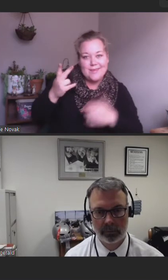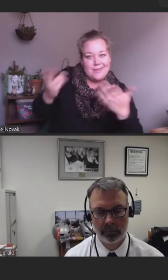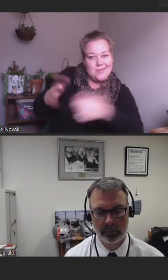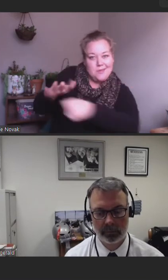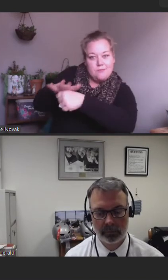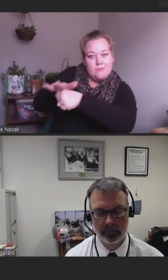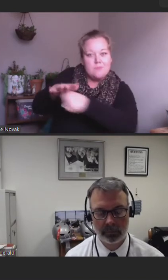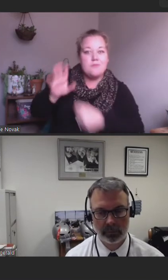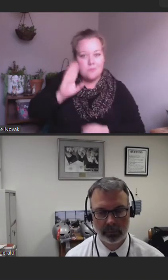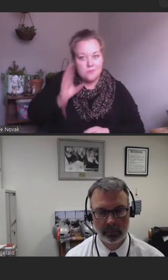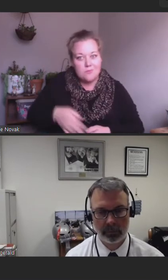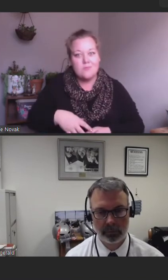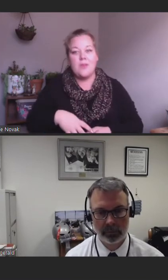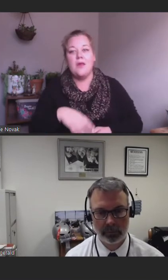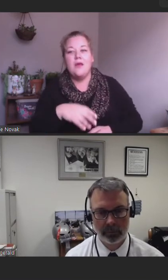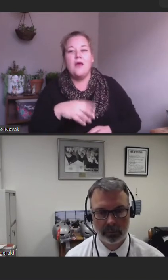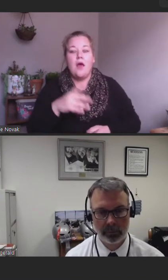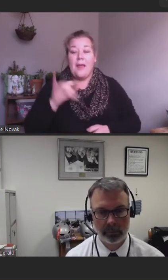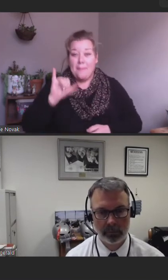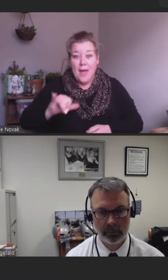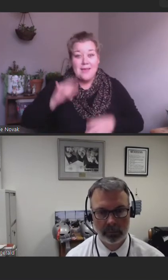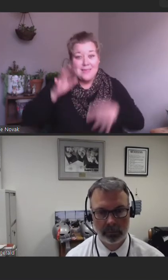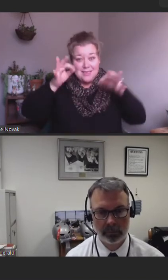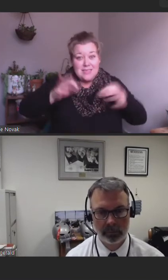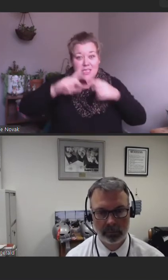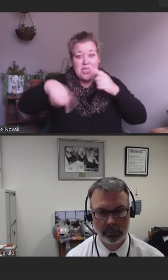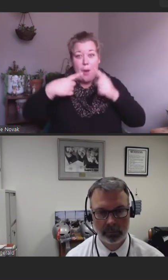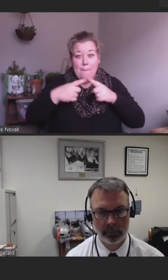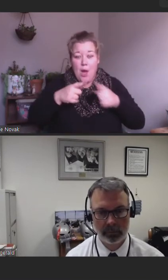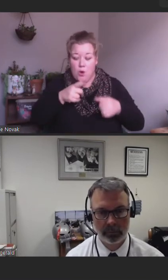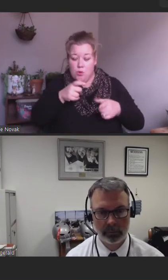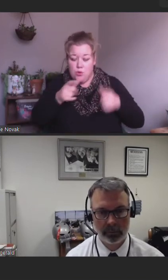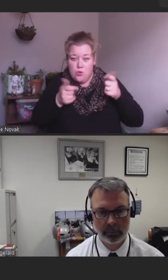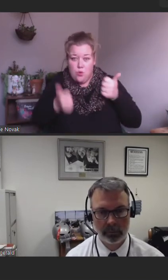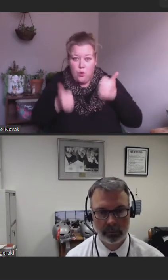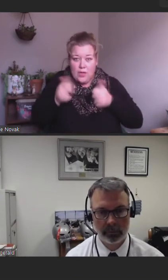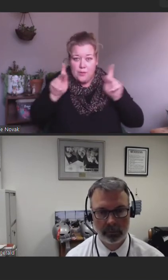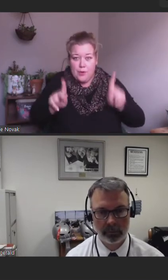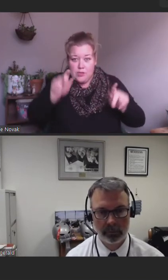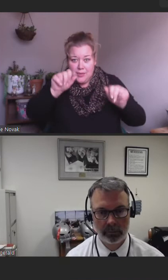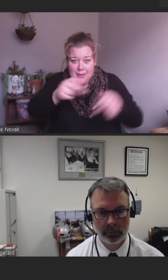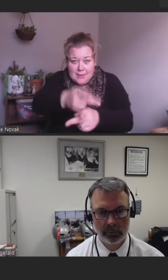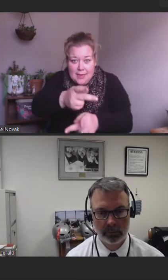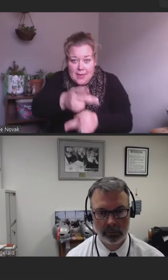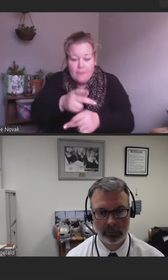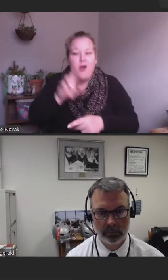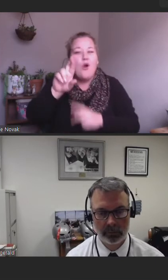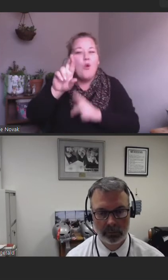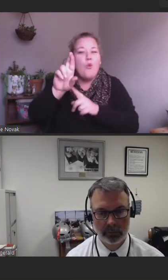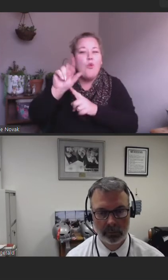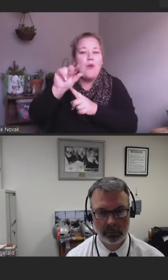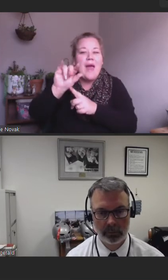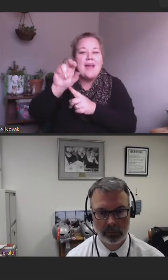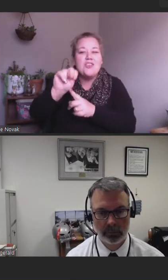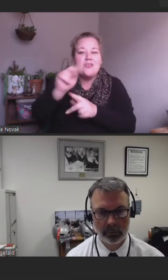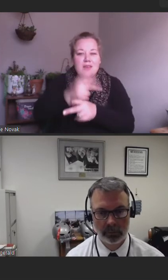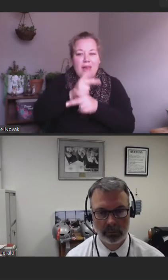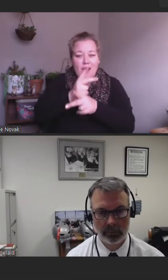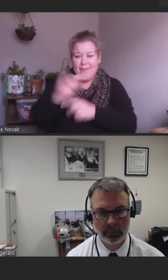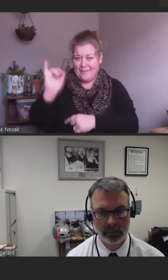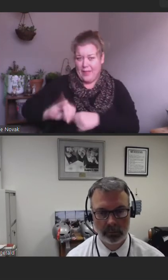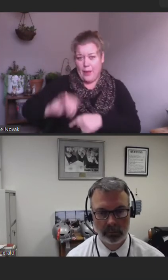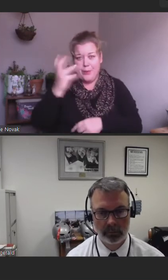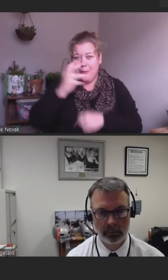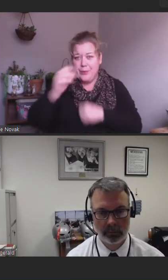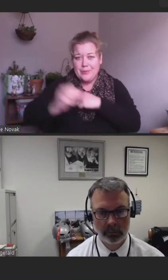choices about rationing care is an awful, awful place to be. But the choices our community makes in the coming days and